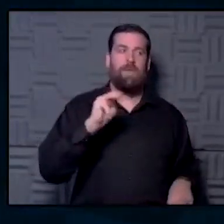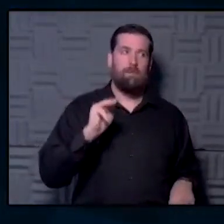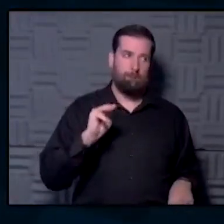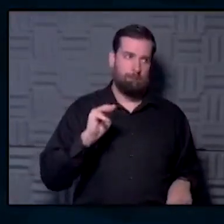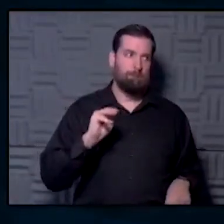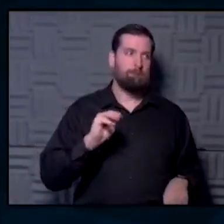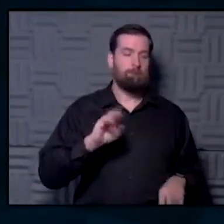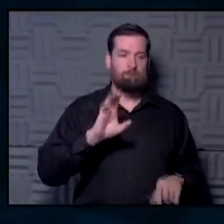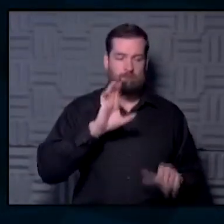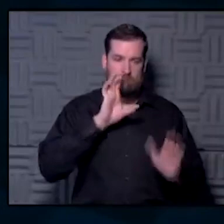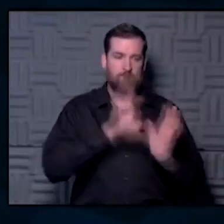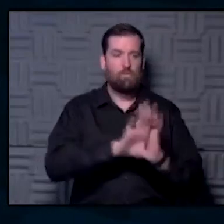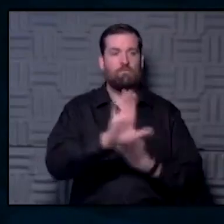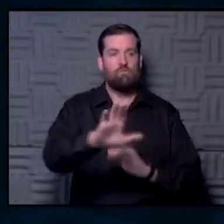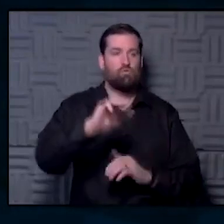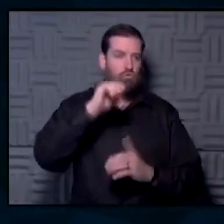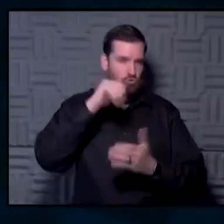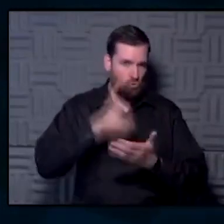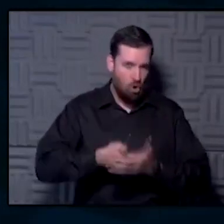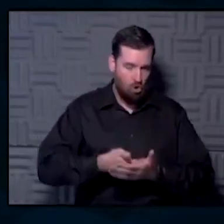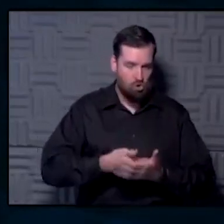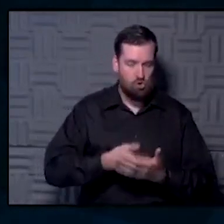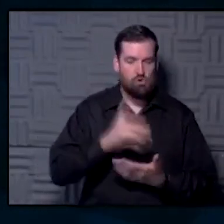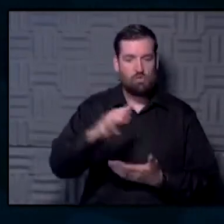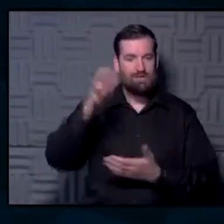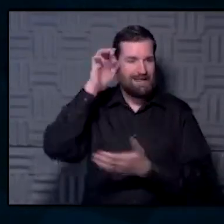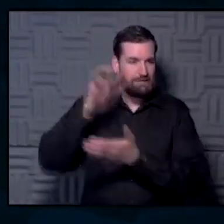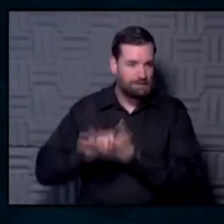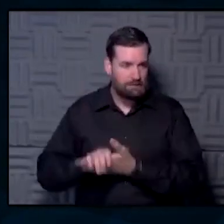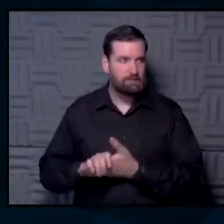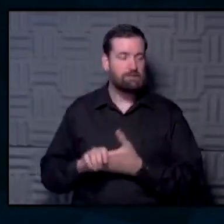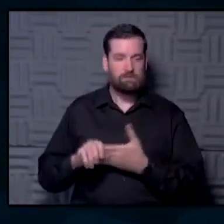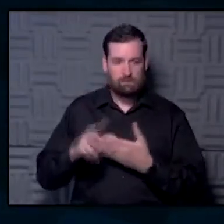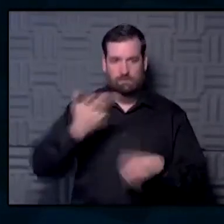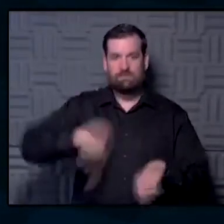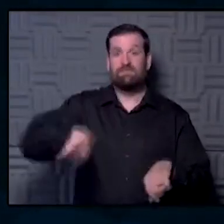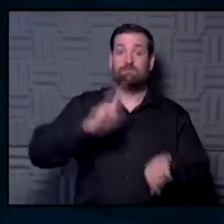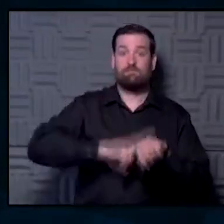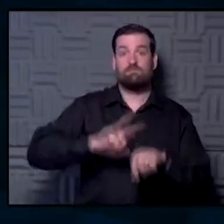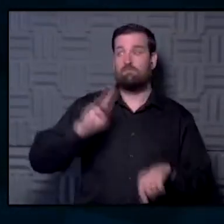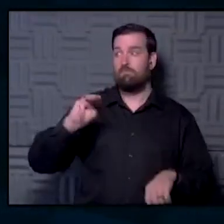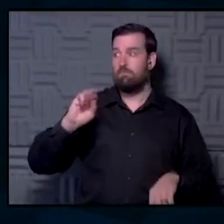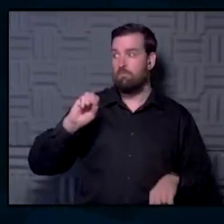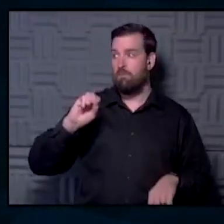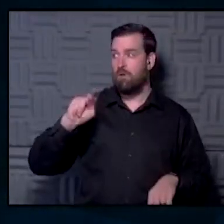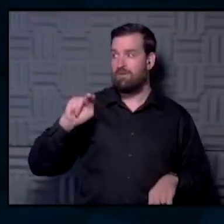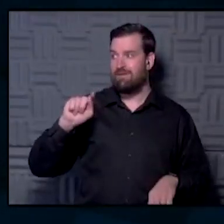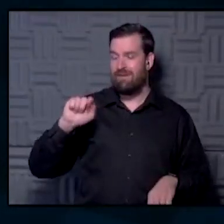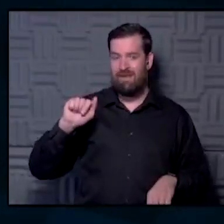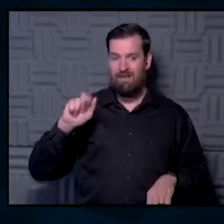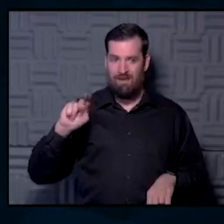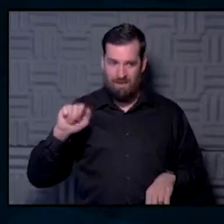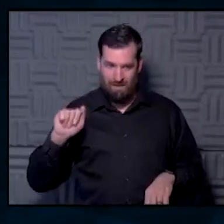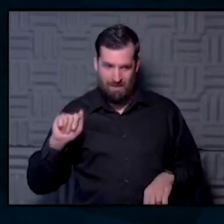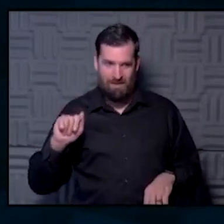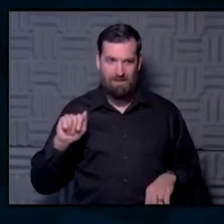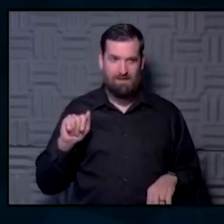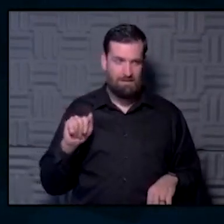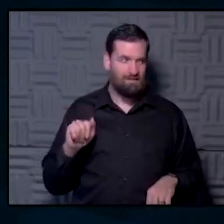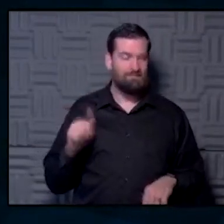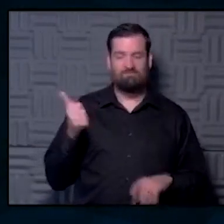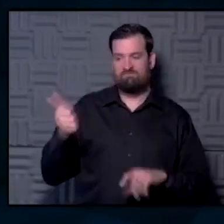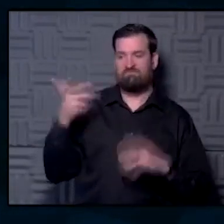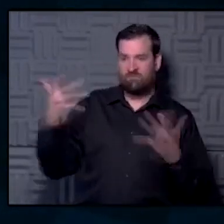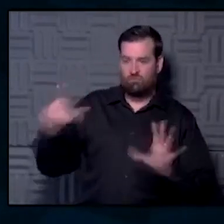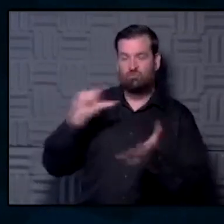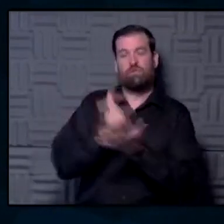of her daughter who lives in Montana with her husbands. They came by this naturally. They're in Montana, so they're part of our program, I think. And he